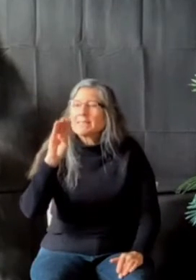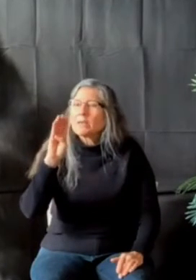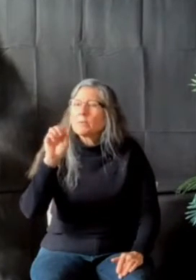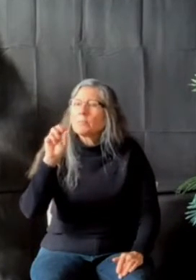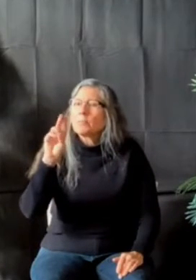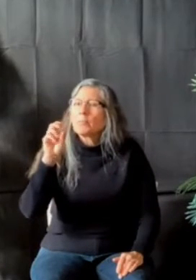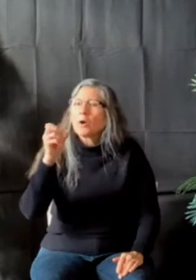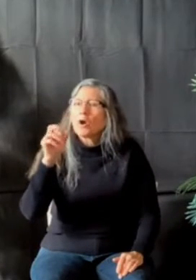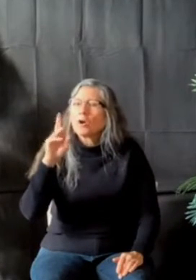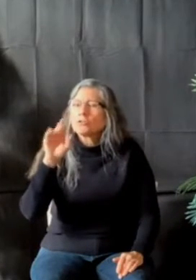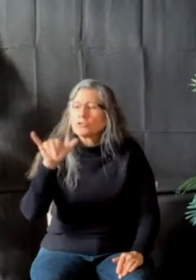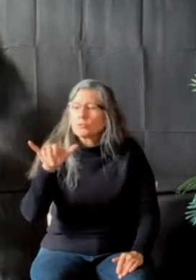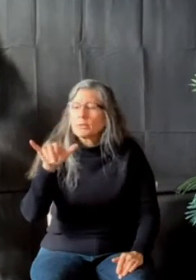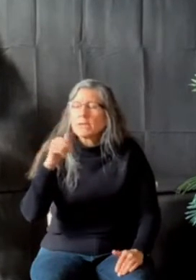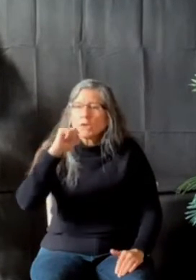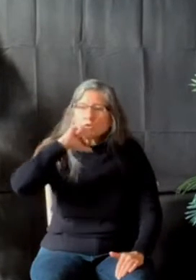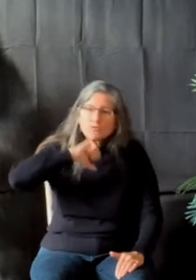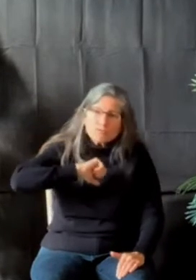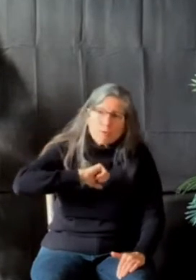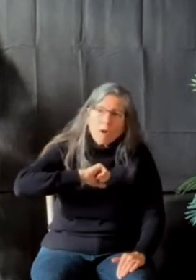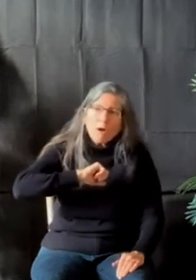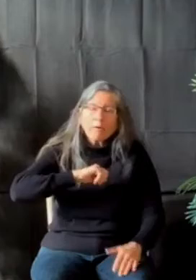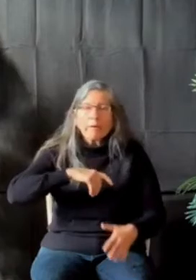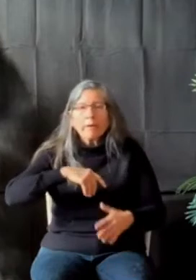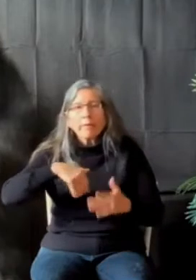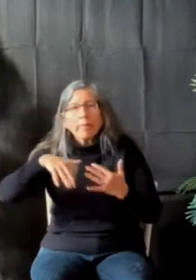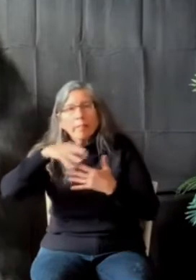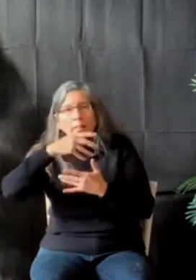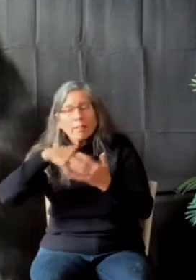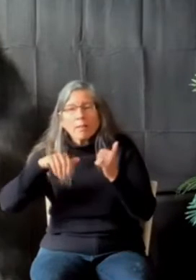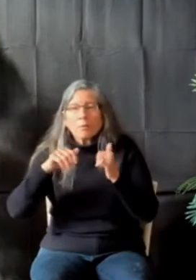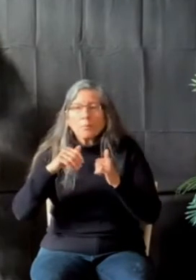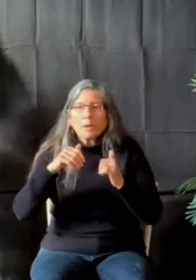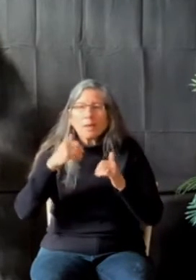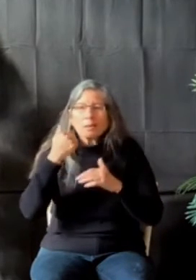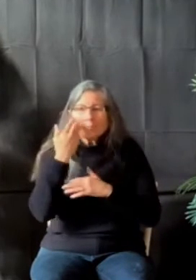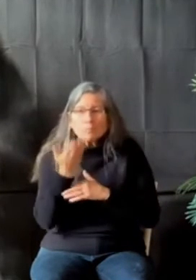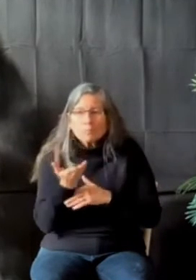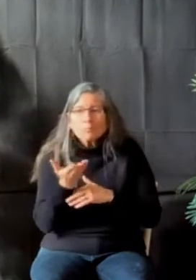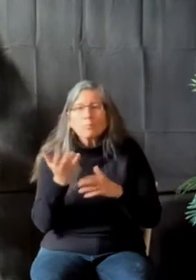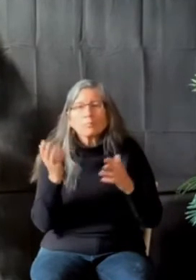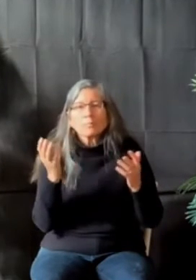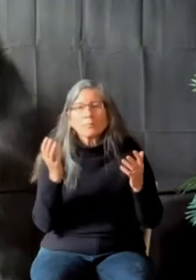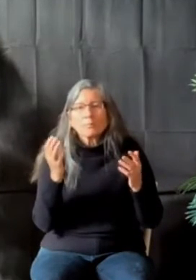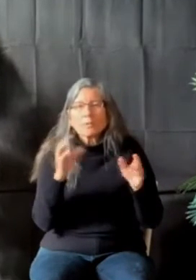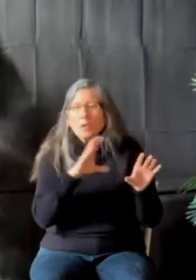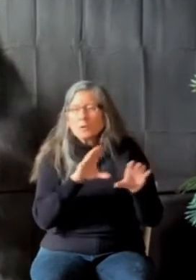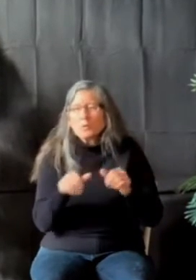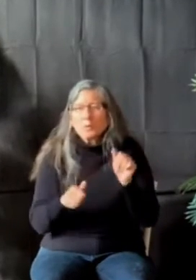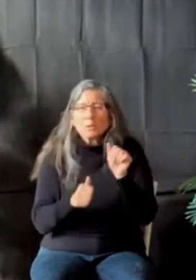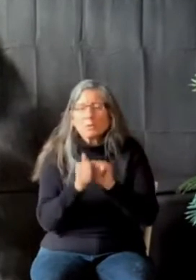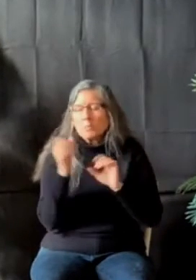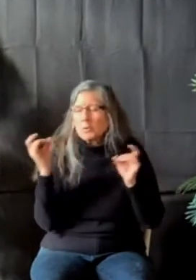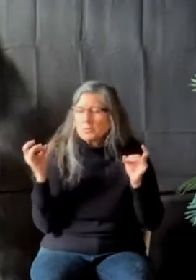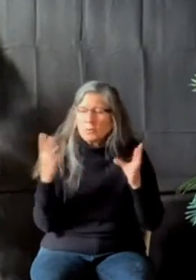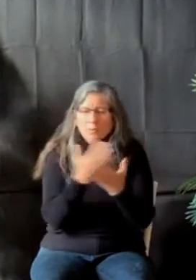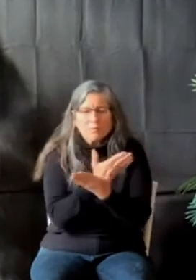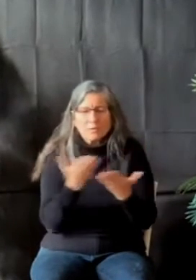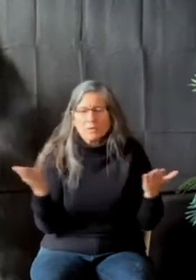into drunkenness. He was hanging with lewd women. He was just doing the most horrible of